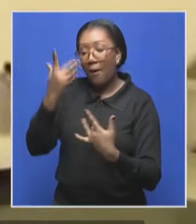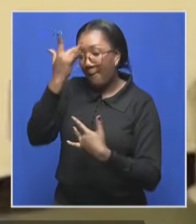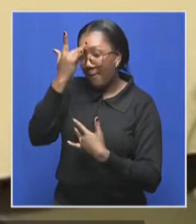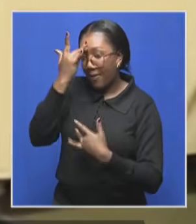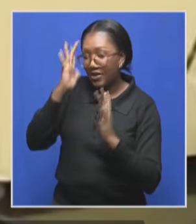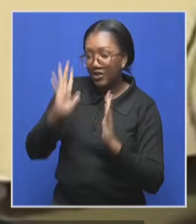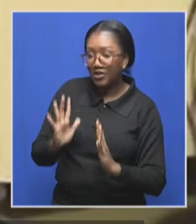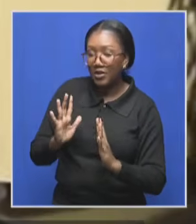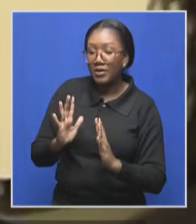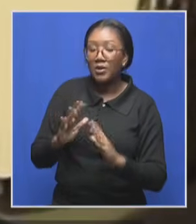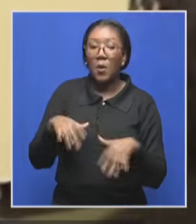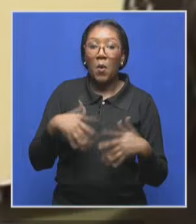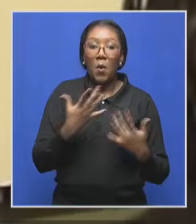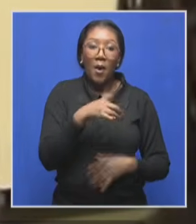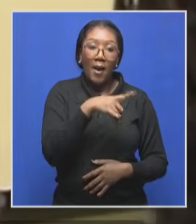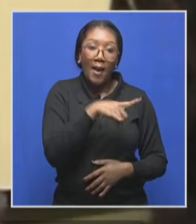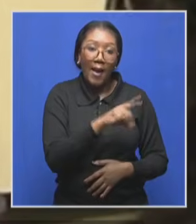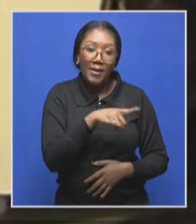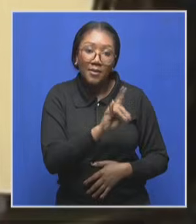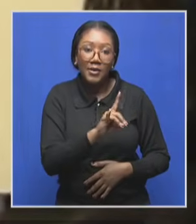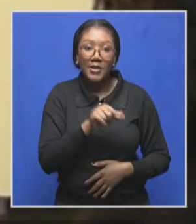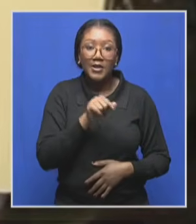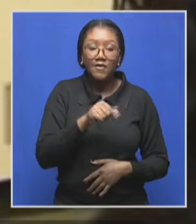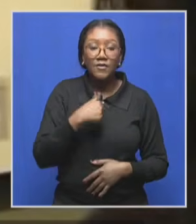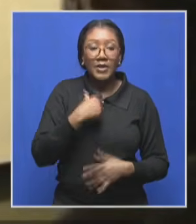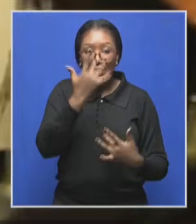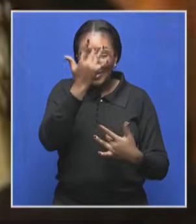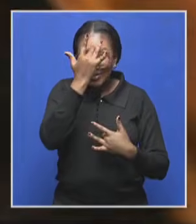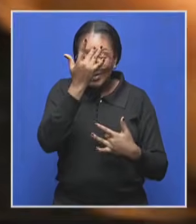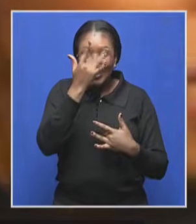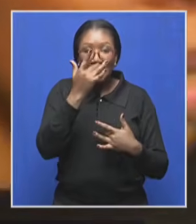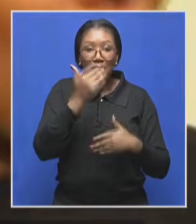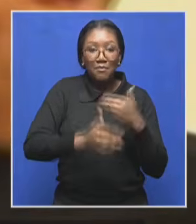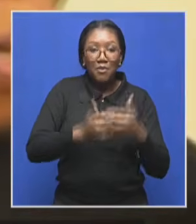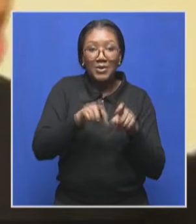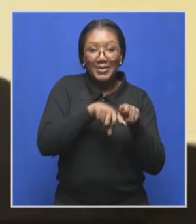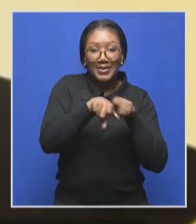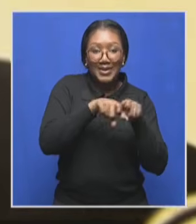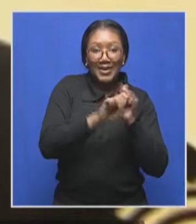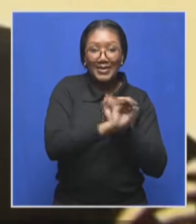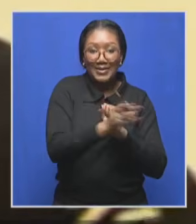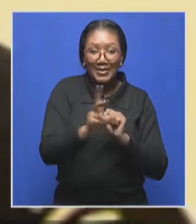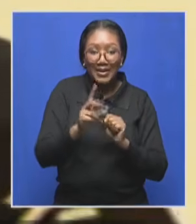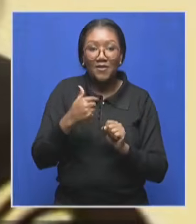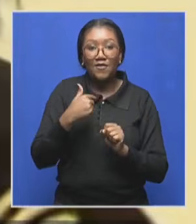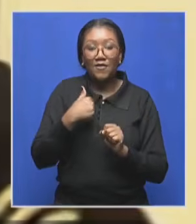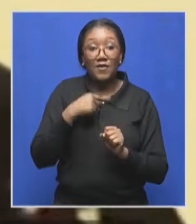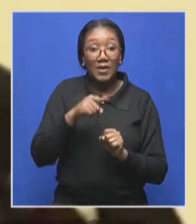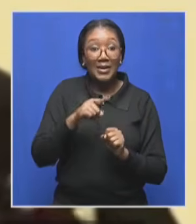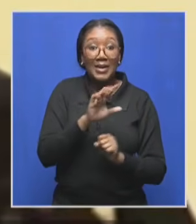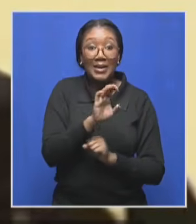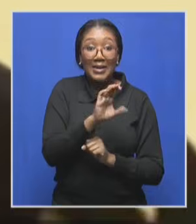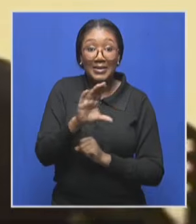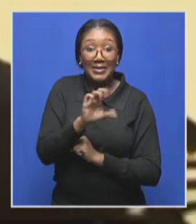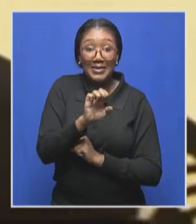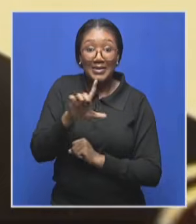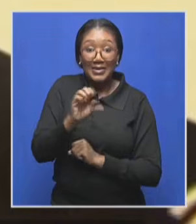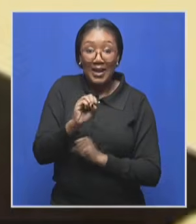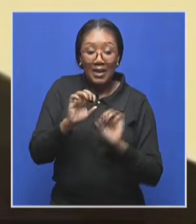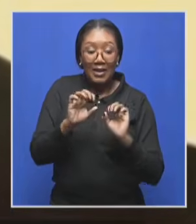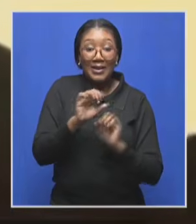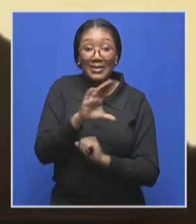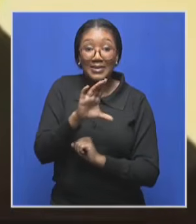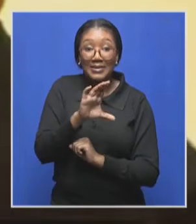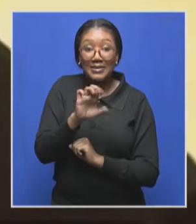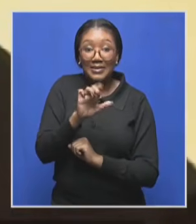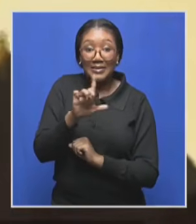from an animal if we are testing disease processes. Okay. And here we grow the cells, we culture them, and we then